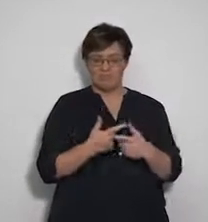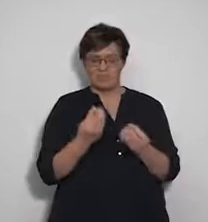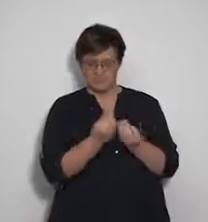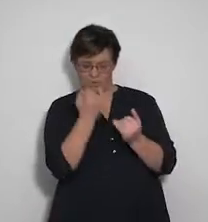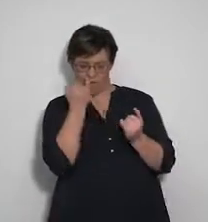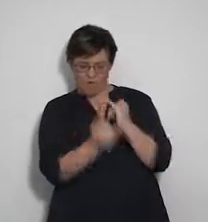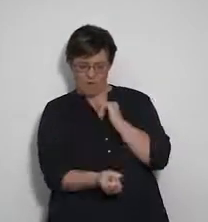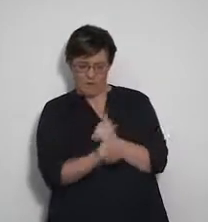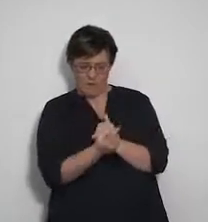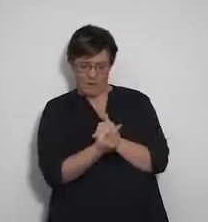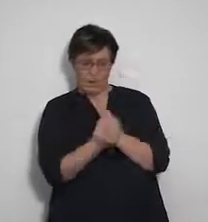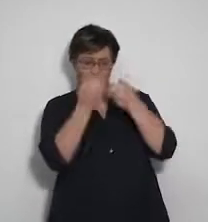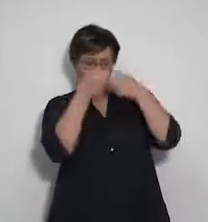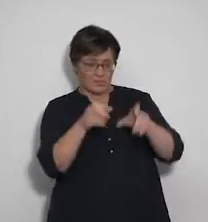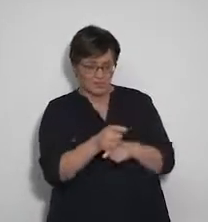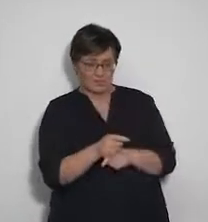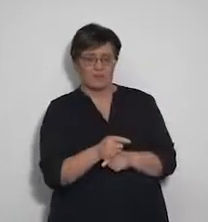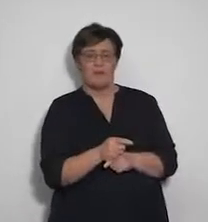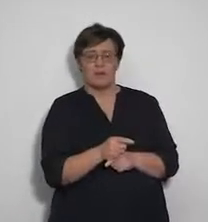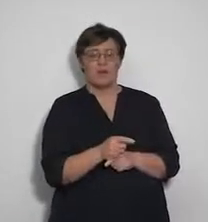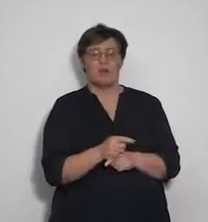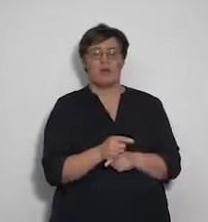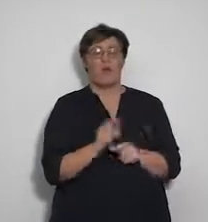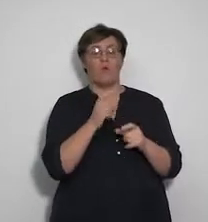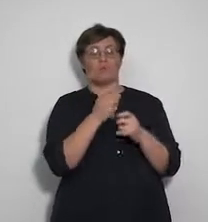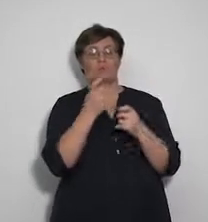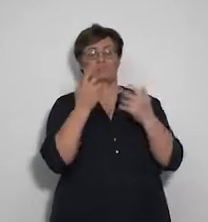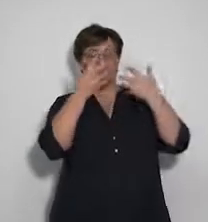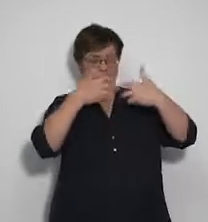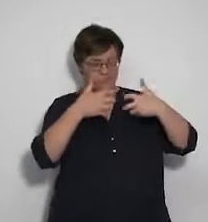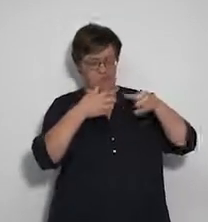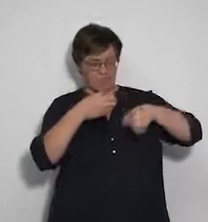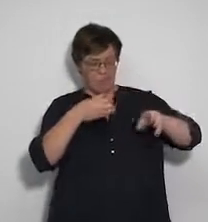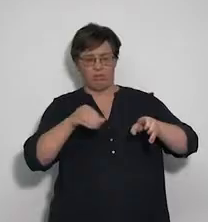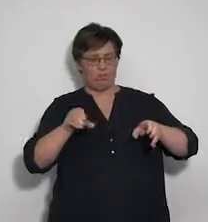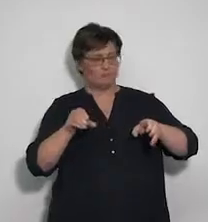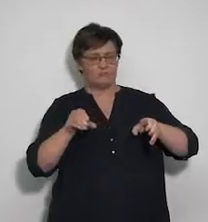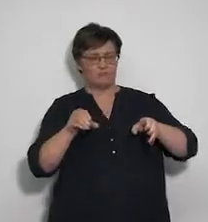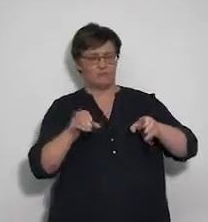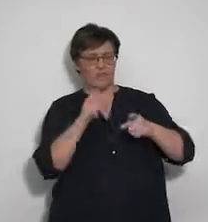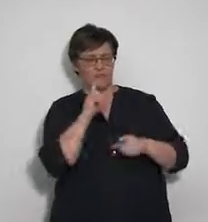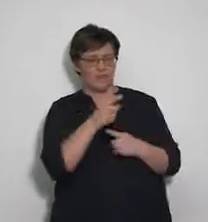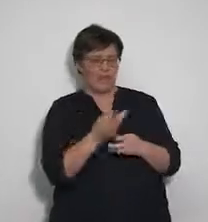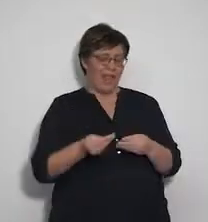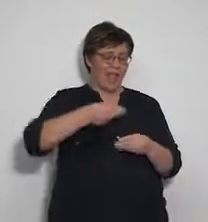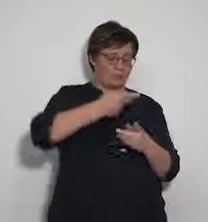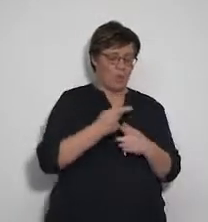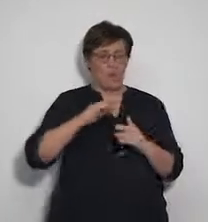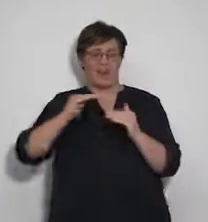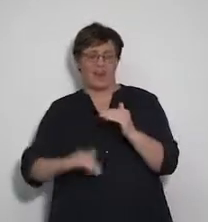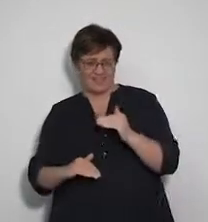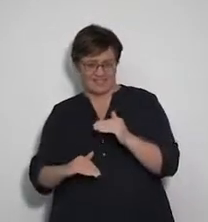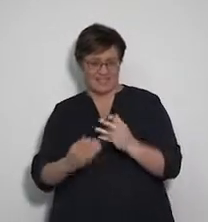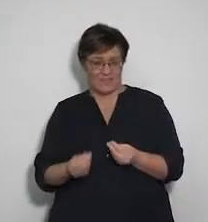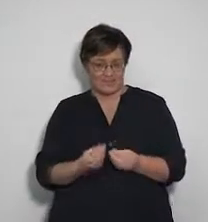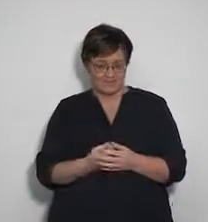non-disjunction, or when something goes wrong during meiosis, where we have the non-separation of chromosomes resulting in a gamete that has either an extra or one